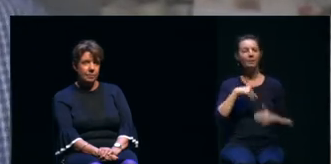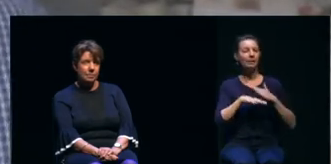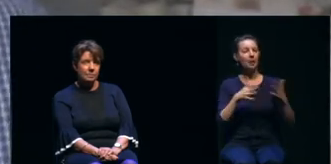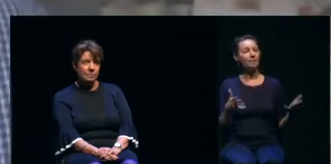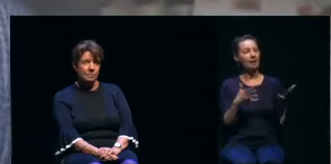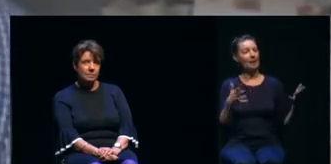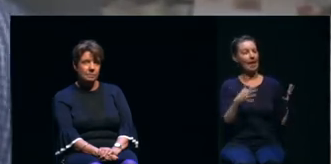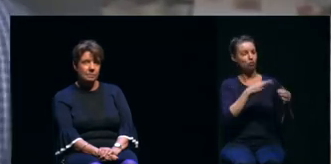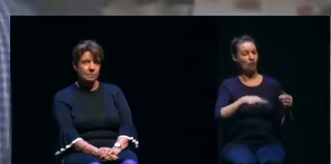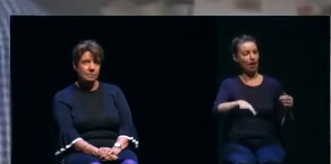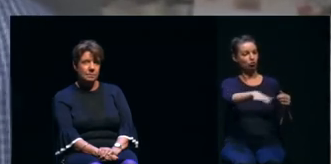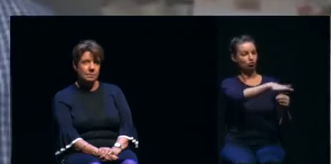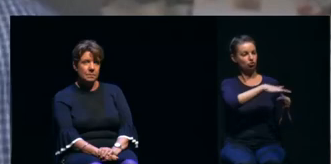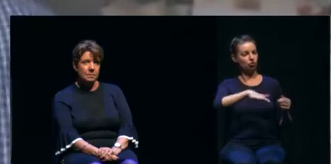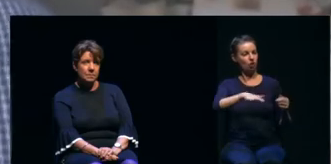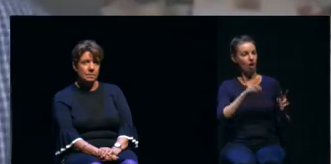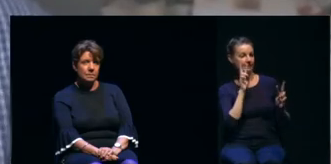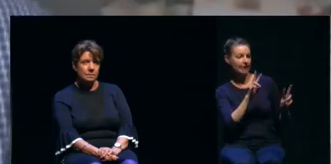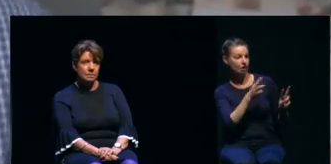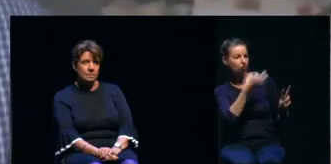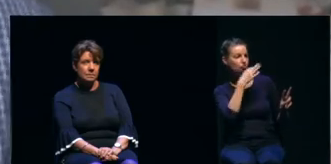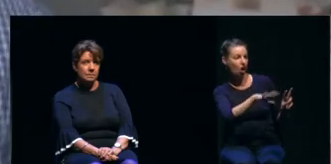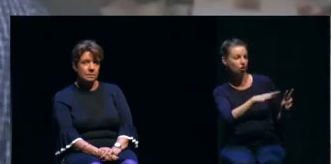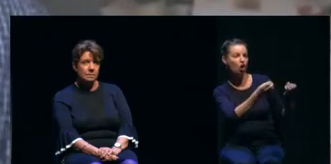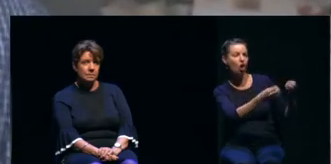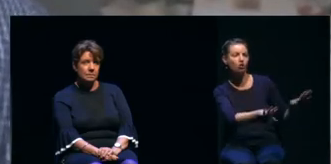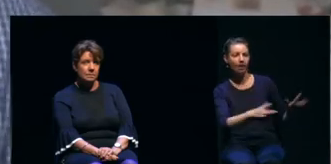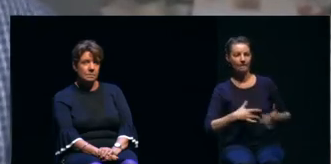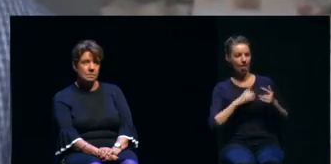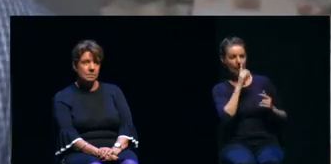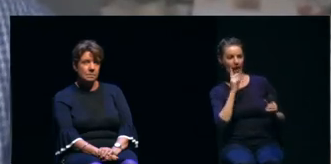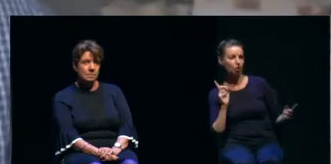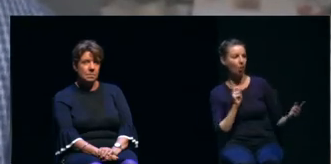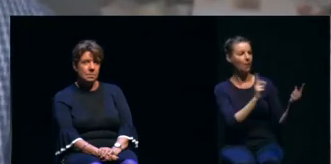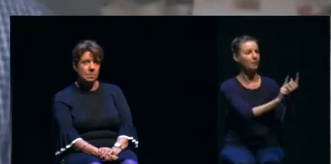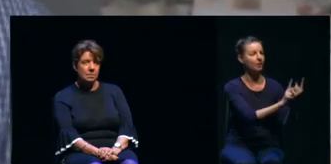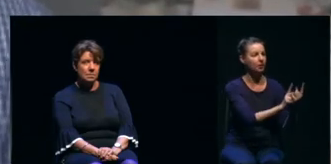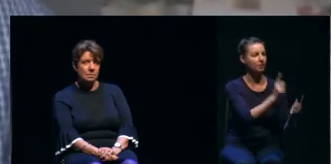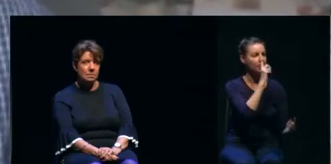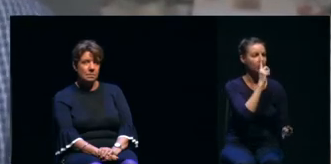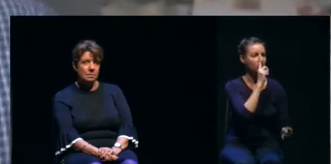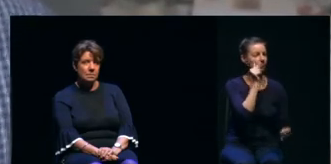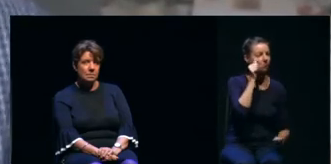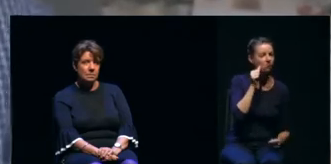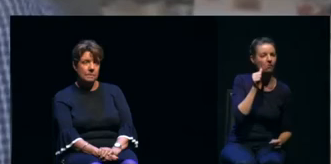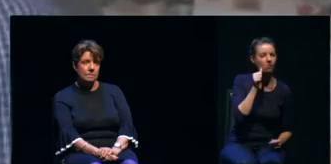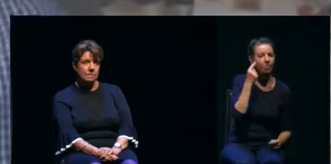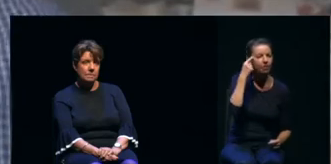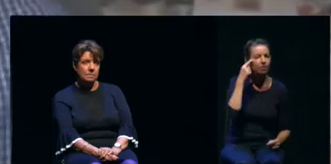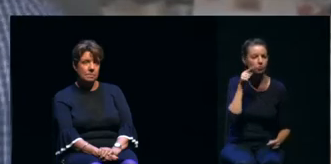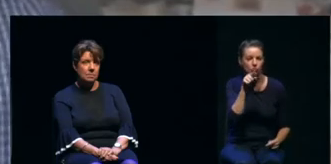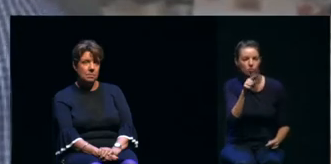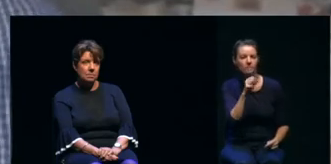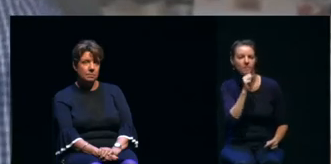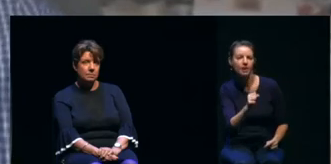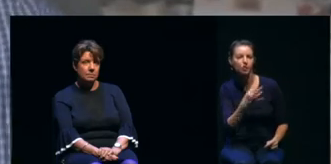child that is lost, I feel I can't go over and help that child because people are suspicious of men. Like, I would be seen as a threat. I have to go and